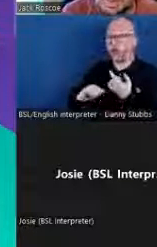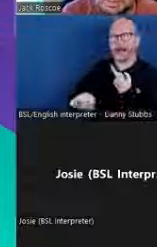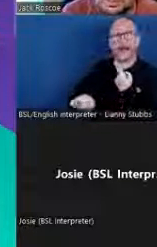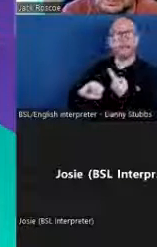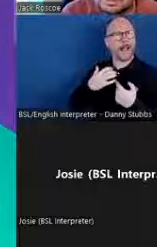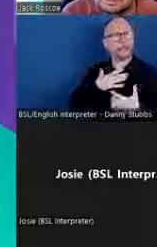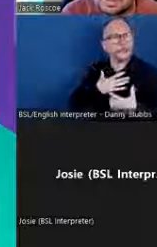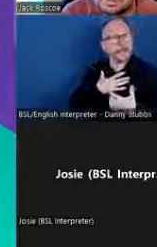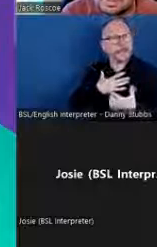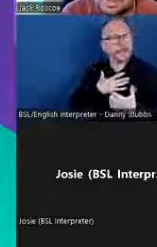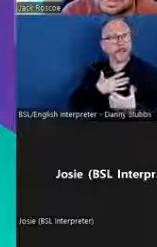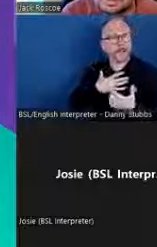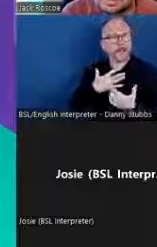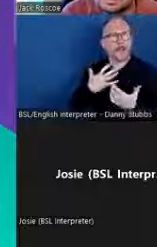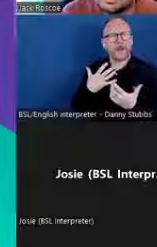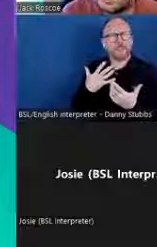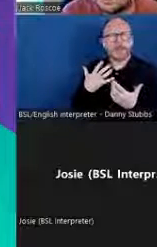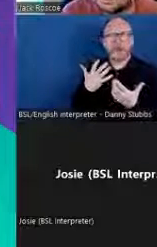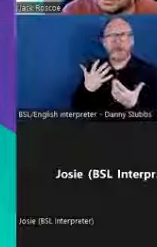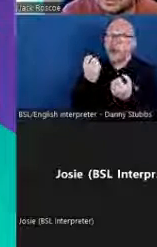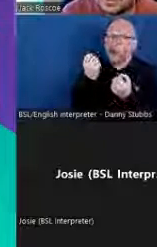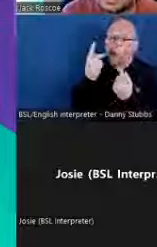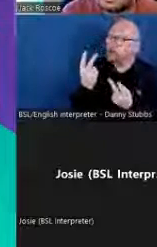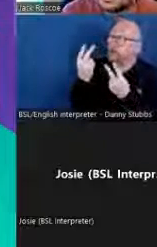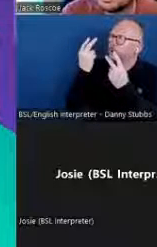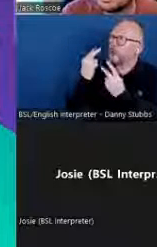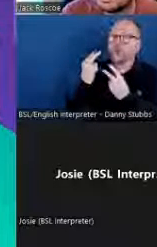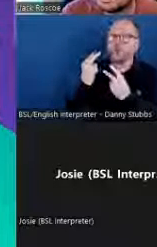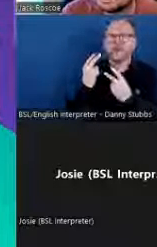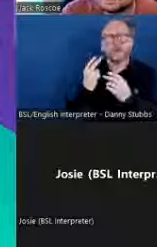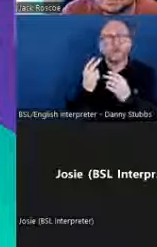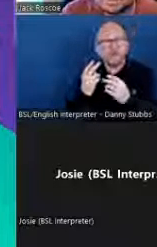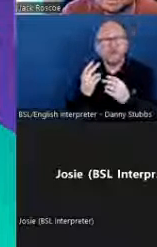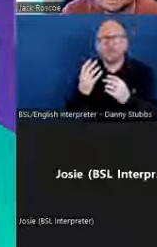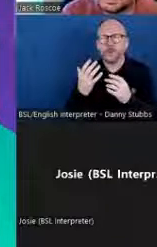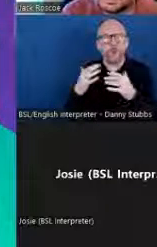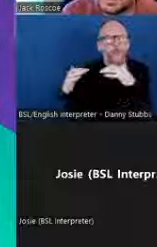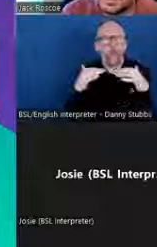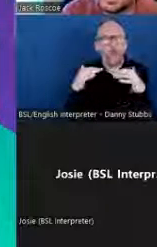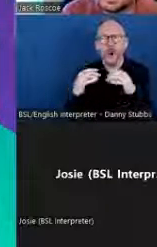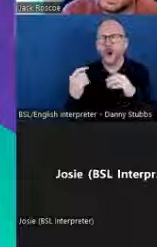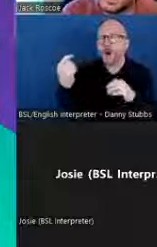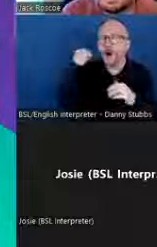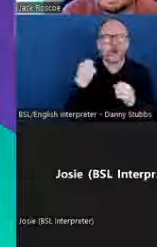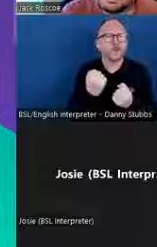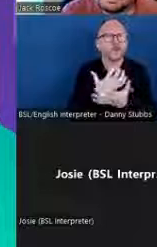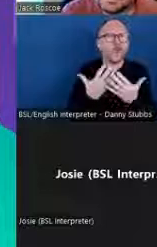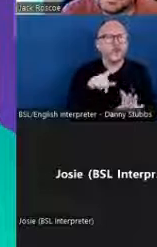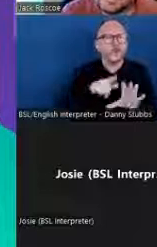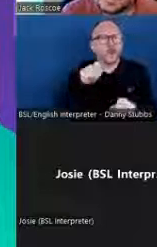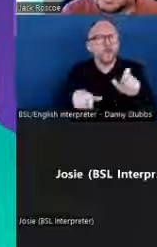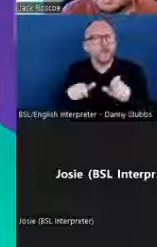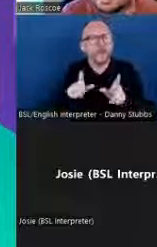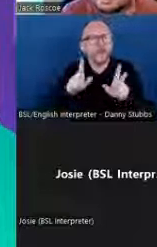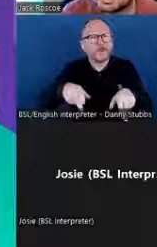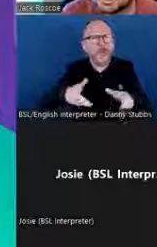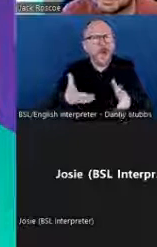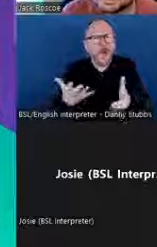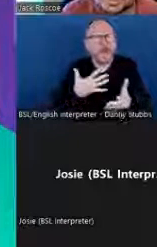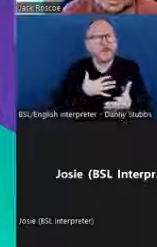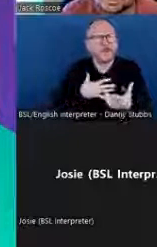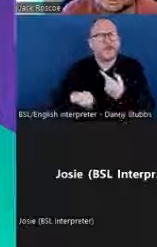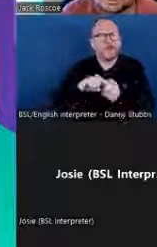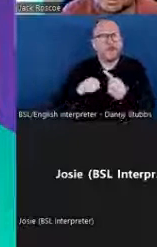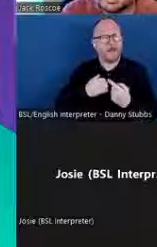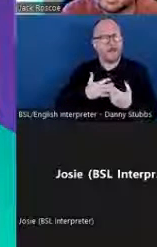perceptions and awareness of the conflict and thinking about the tragedy of the young people who were lost in the war. So it still makes me really